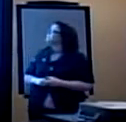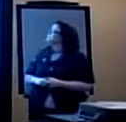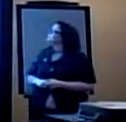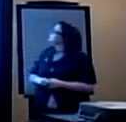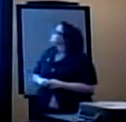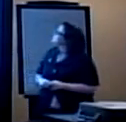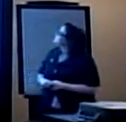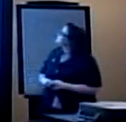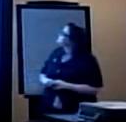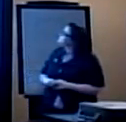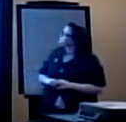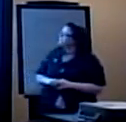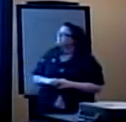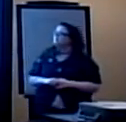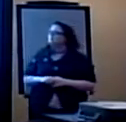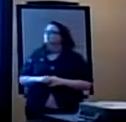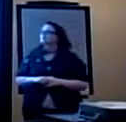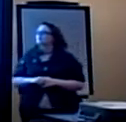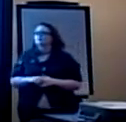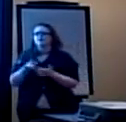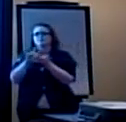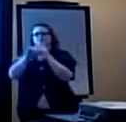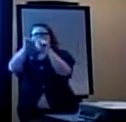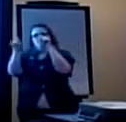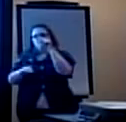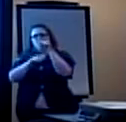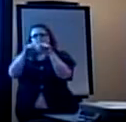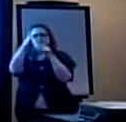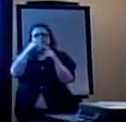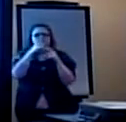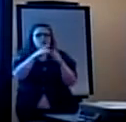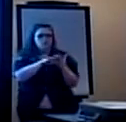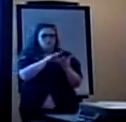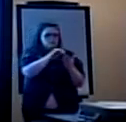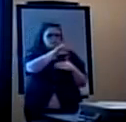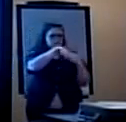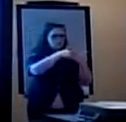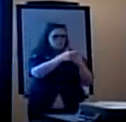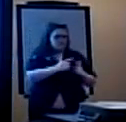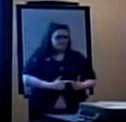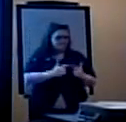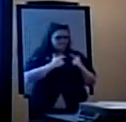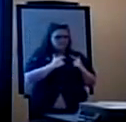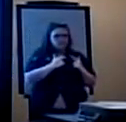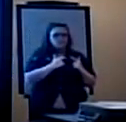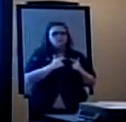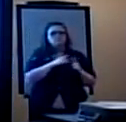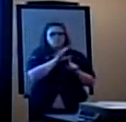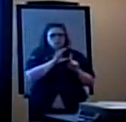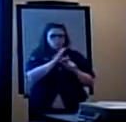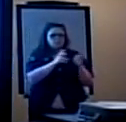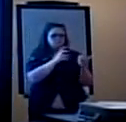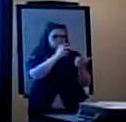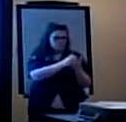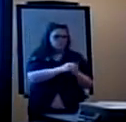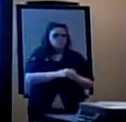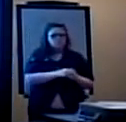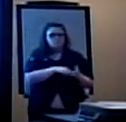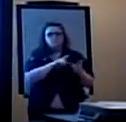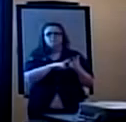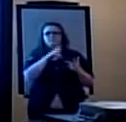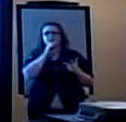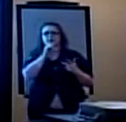But why is that important? Well, holistic learning with cultural sensitivity, learning from